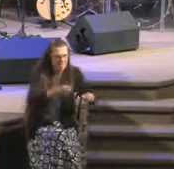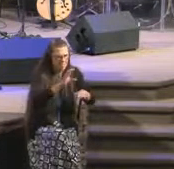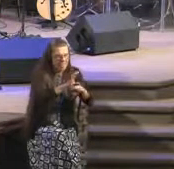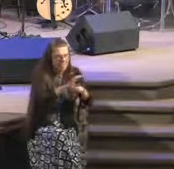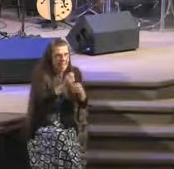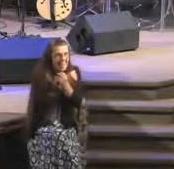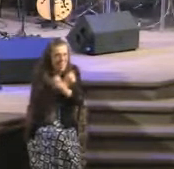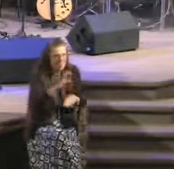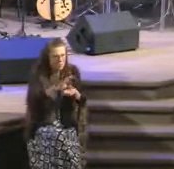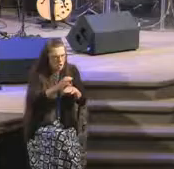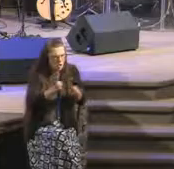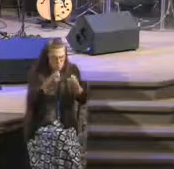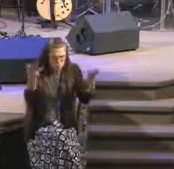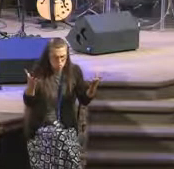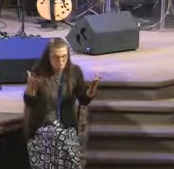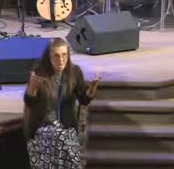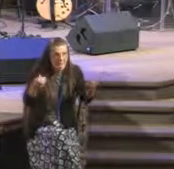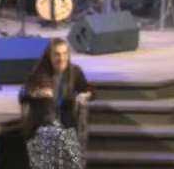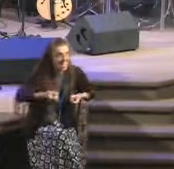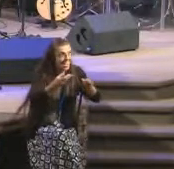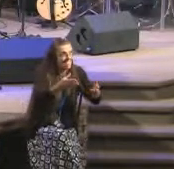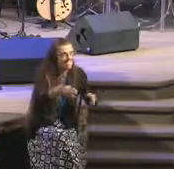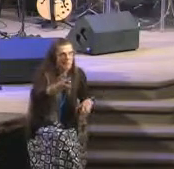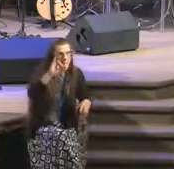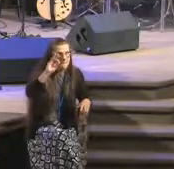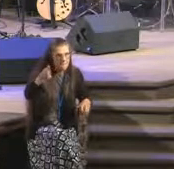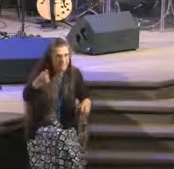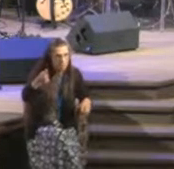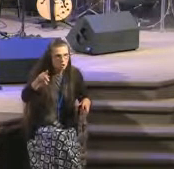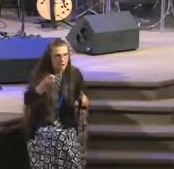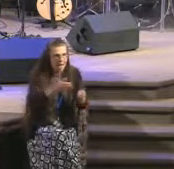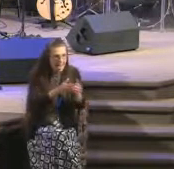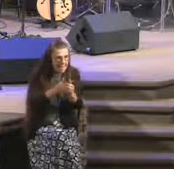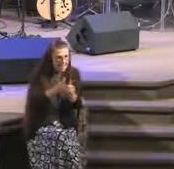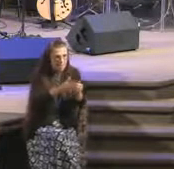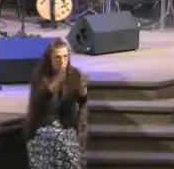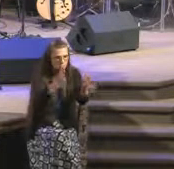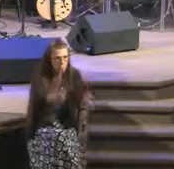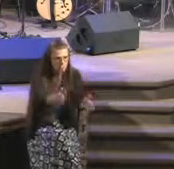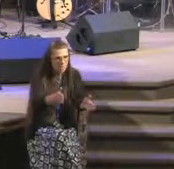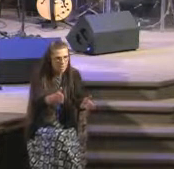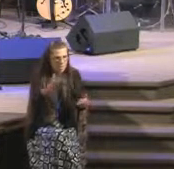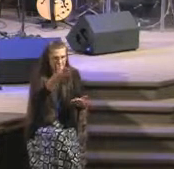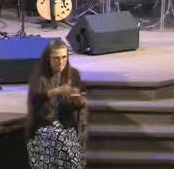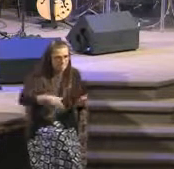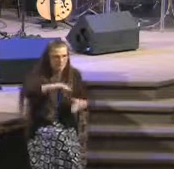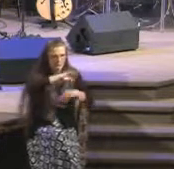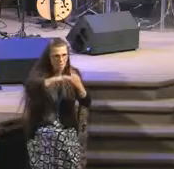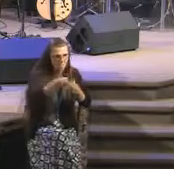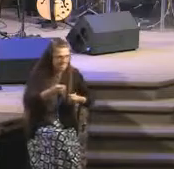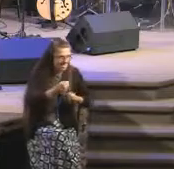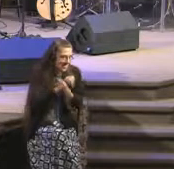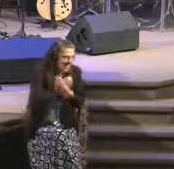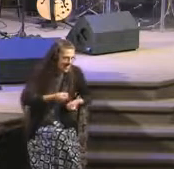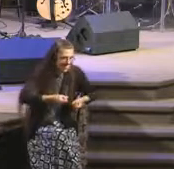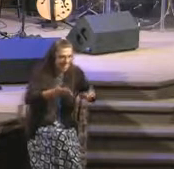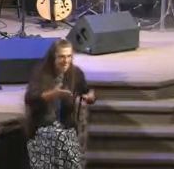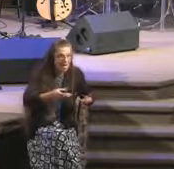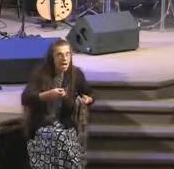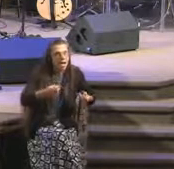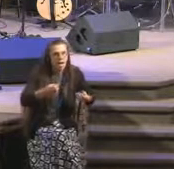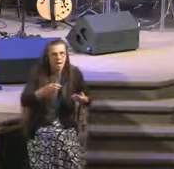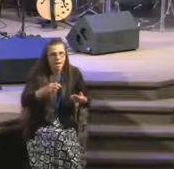so much, he gave it pastors and leaders. And then in the midst of all this love and giving, God gave another